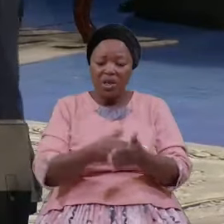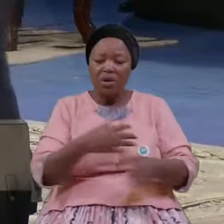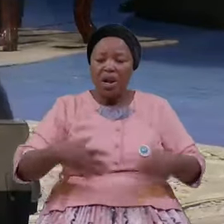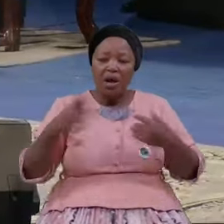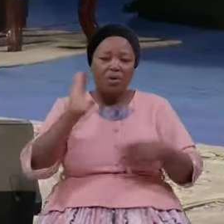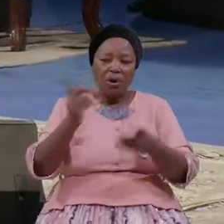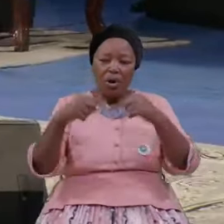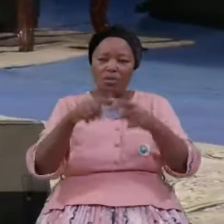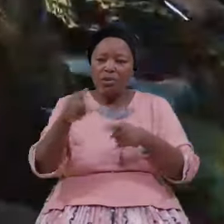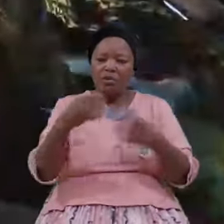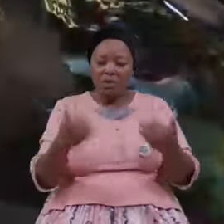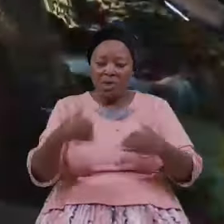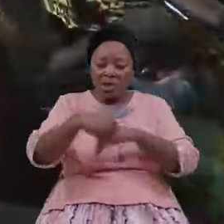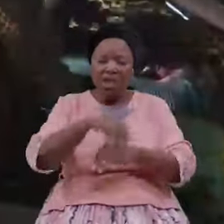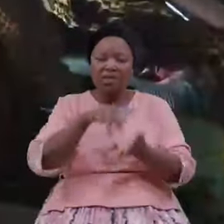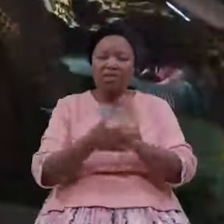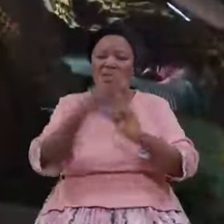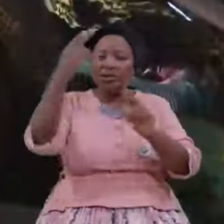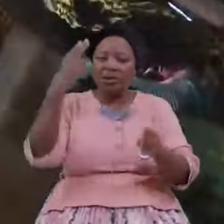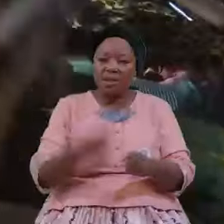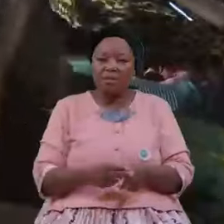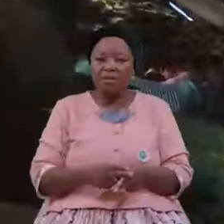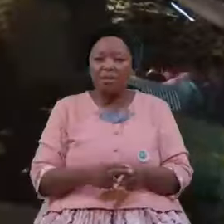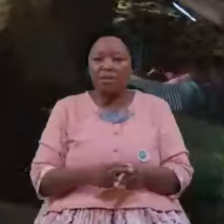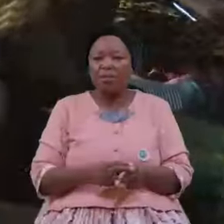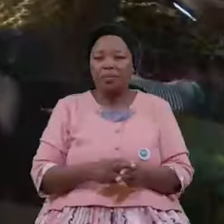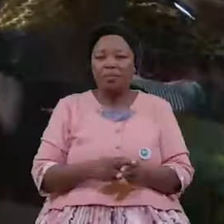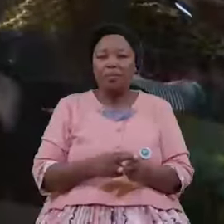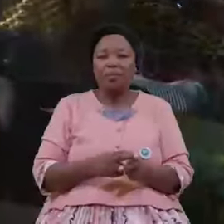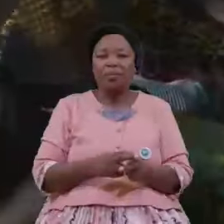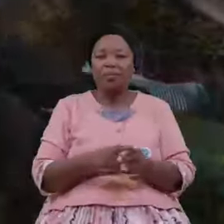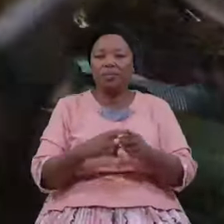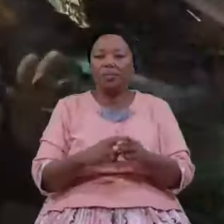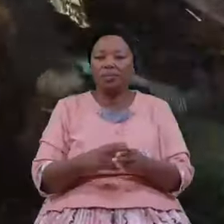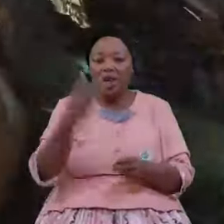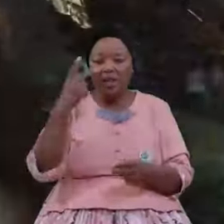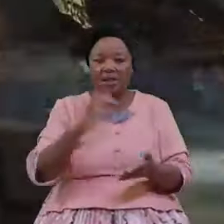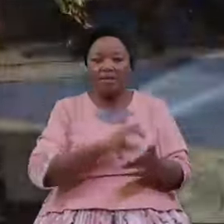tonight in Jesus' name. Look at